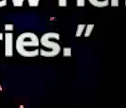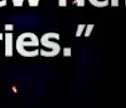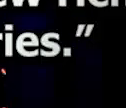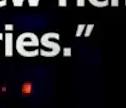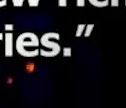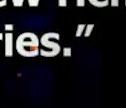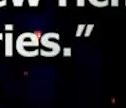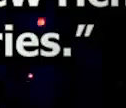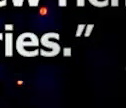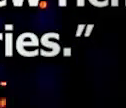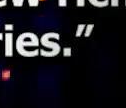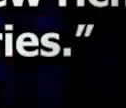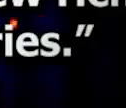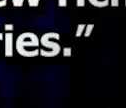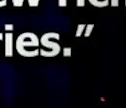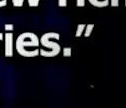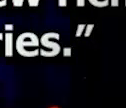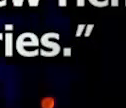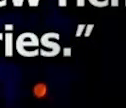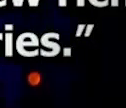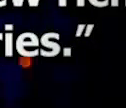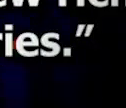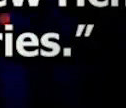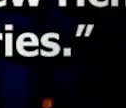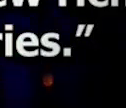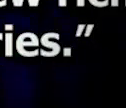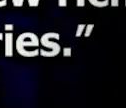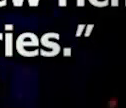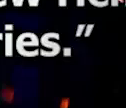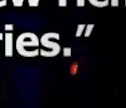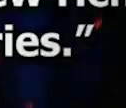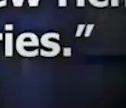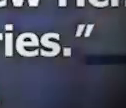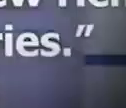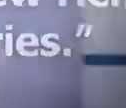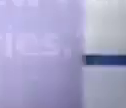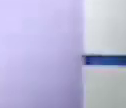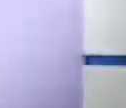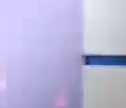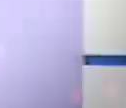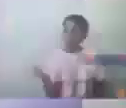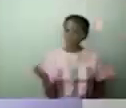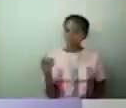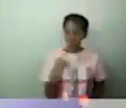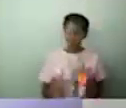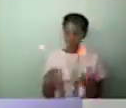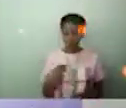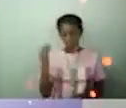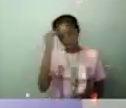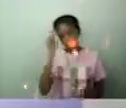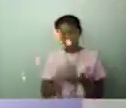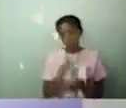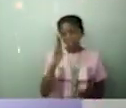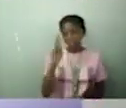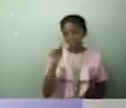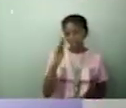excessive riches. What am I trying to say? Babylon is